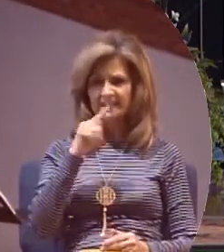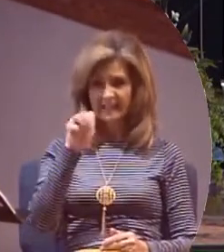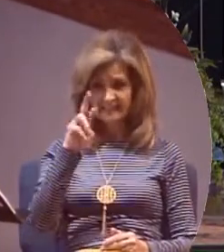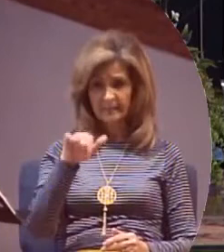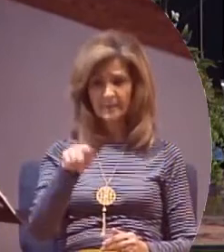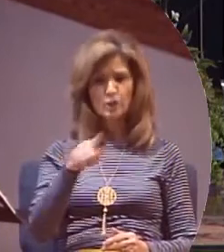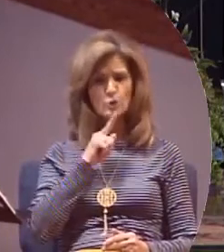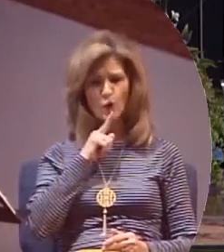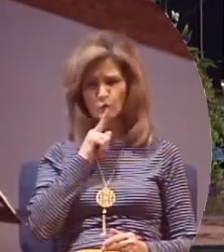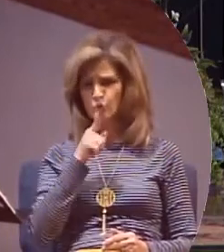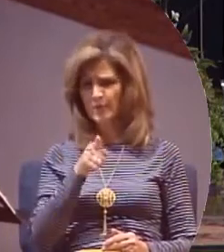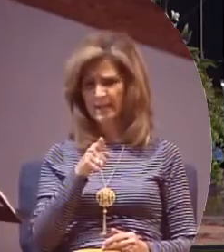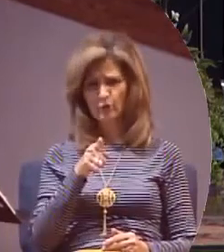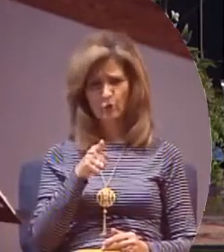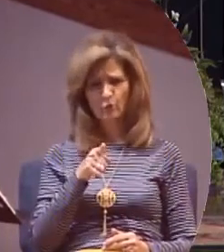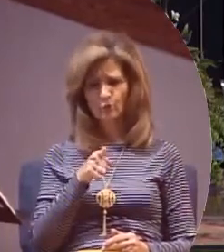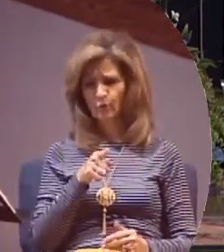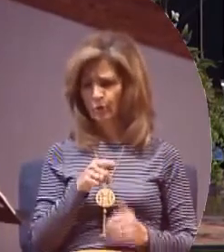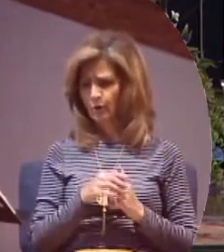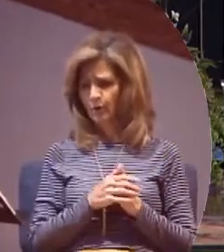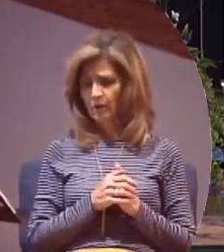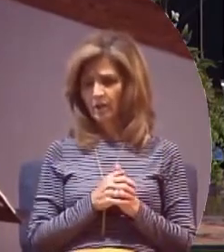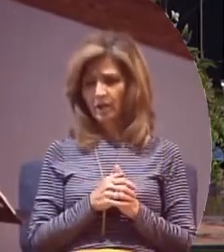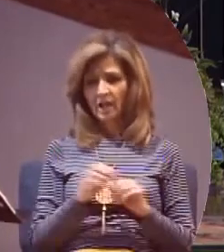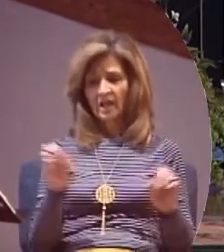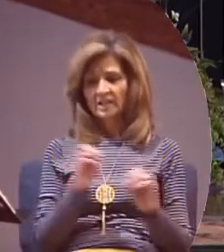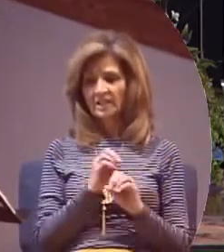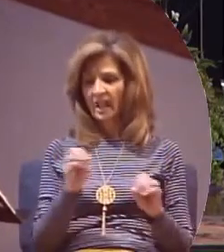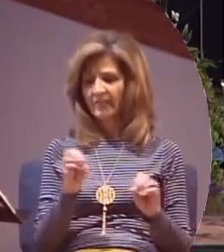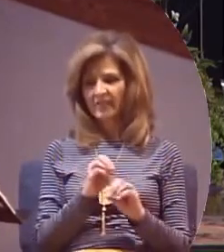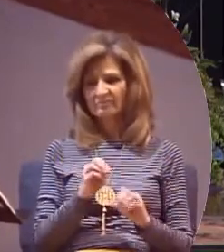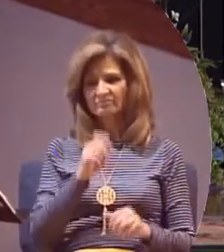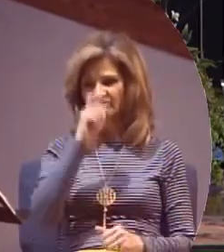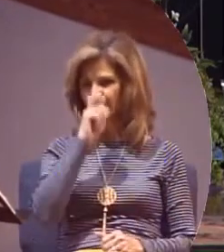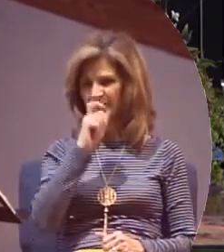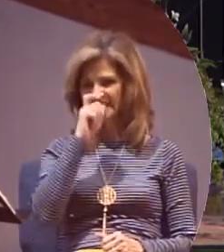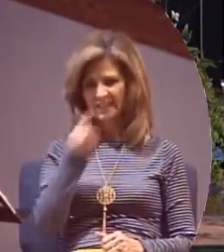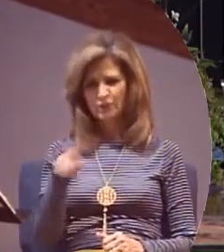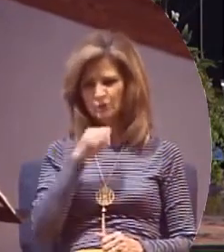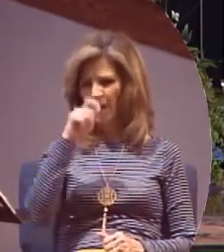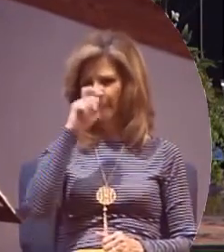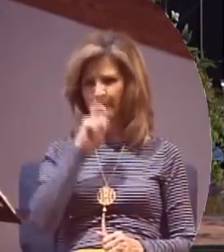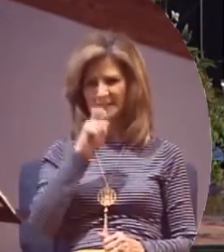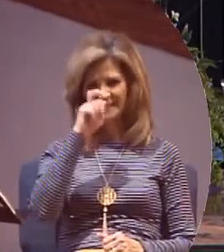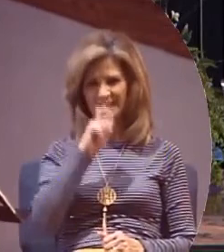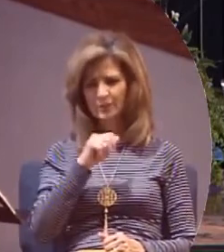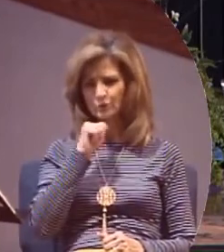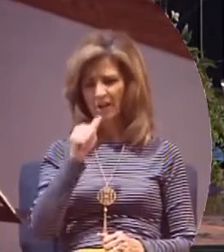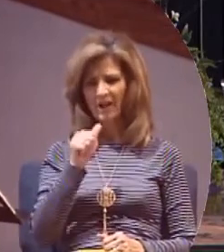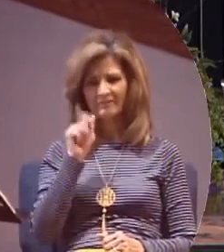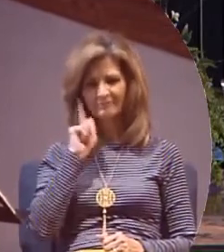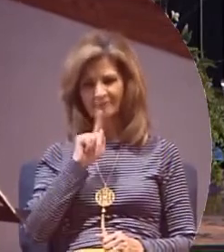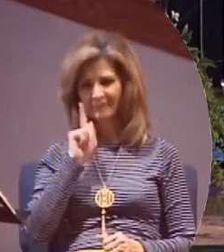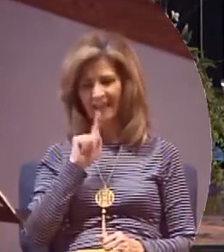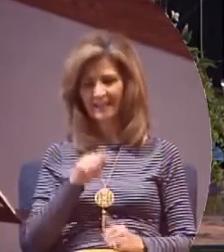real deal. Timothy, there's nothing pretentious about it. You're not pretend. You're not a fake.